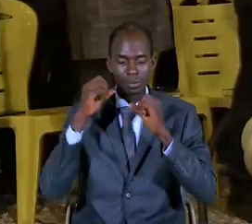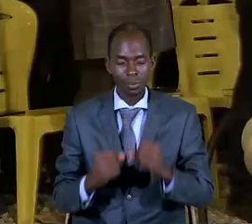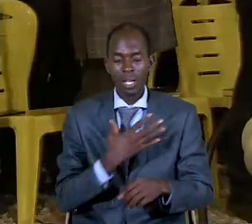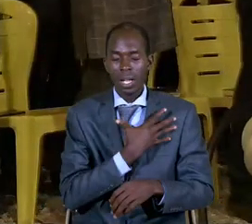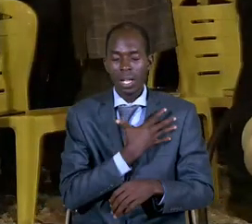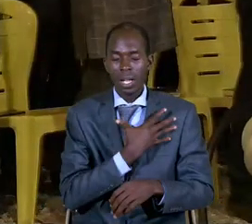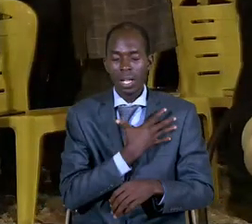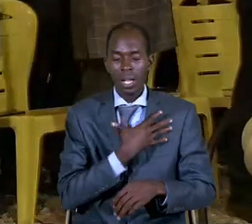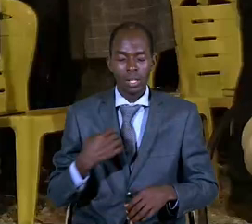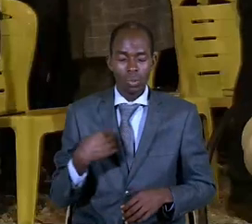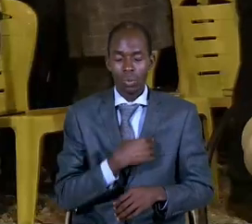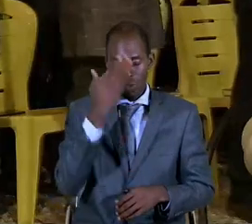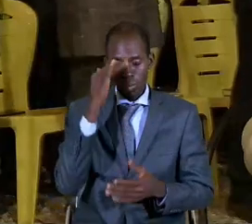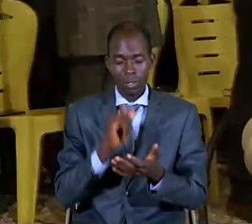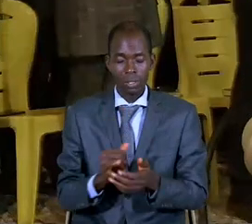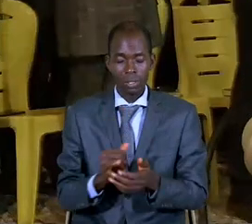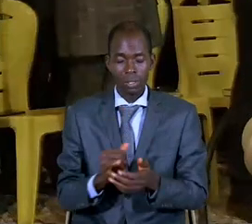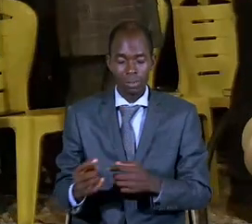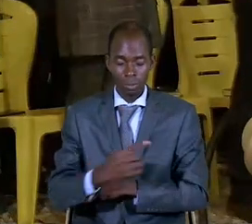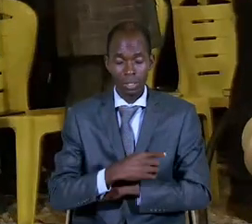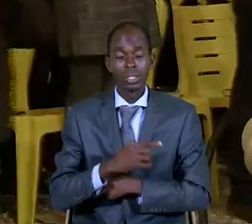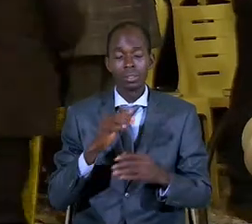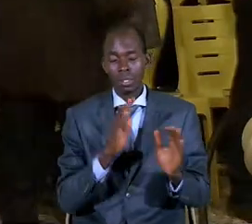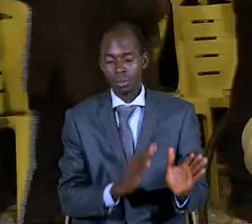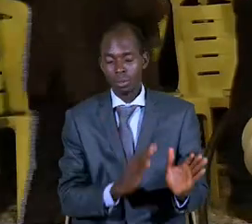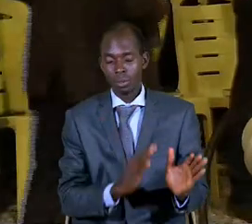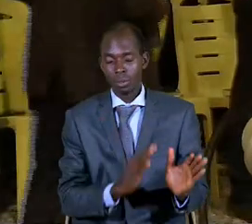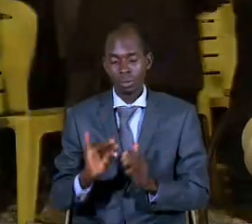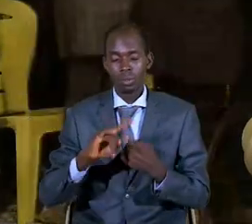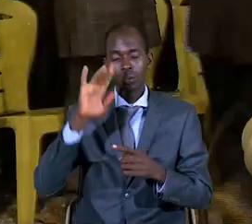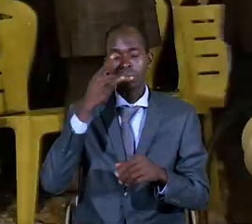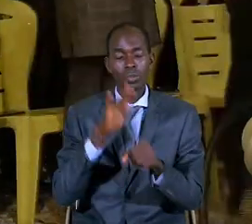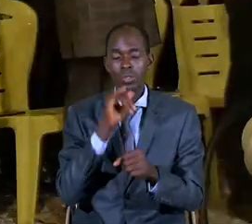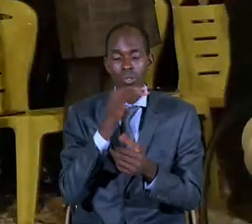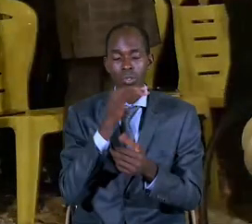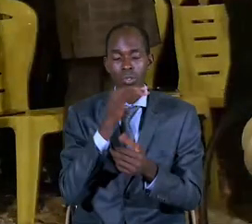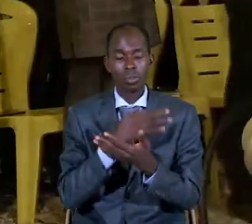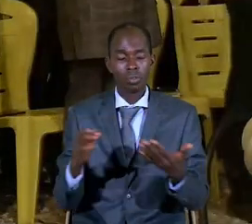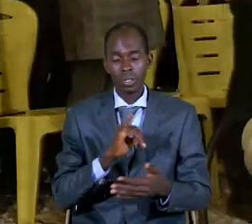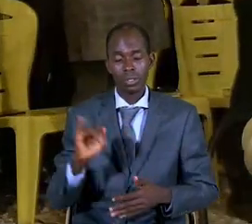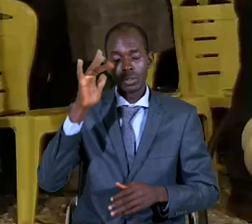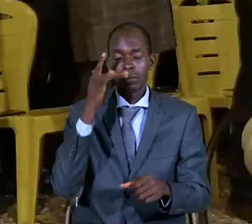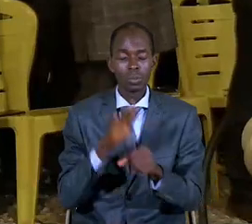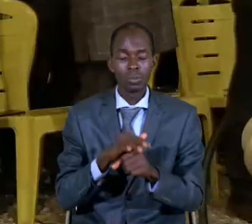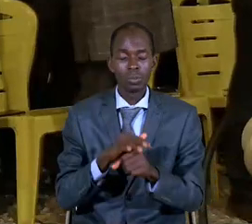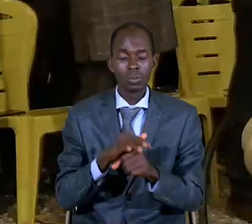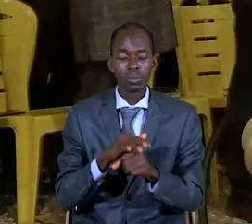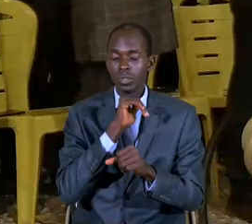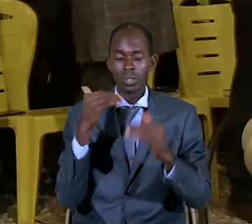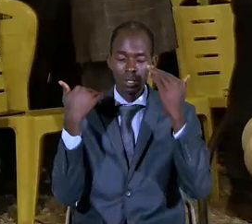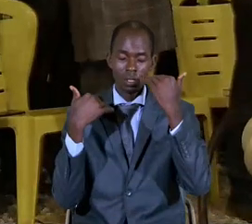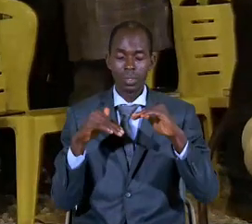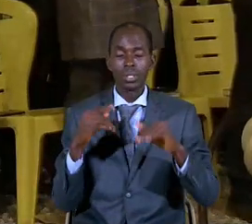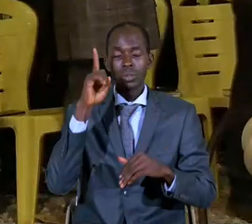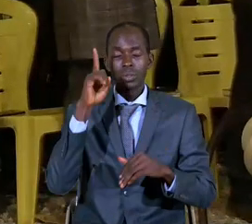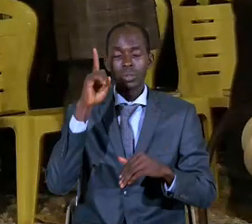know that today, according to your promise unfailing, your promise unlimited, you are going